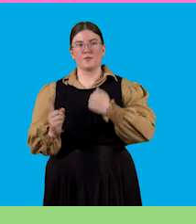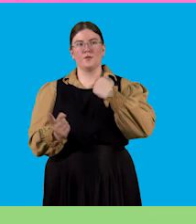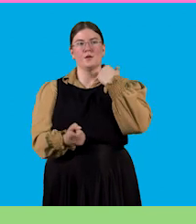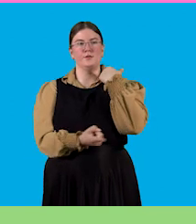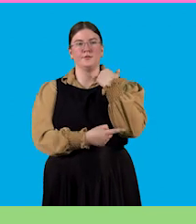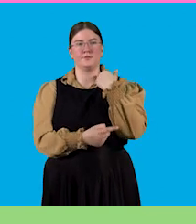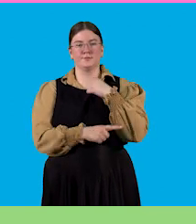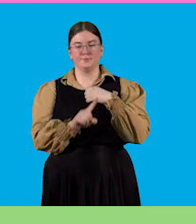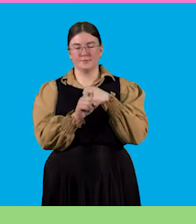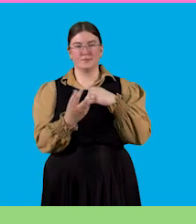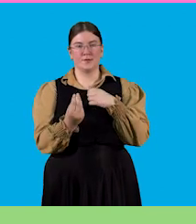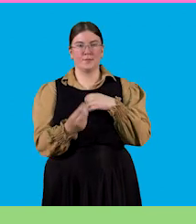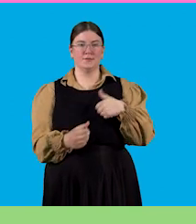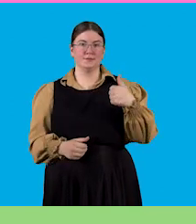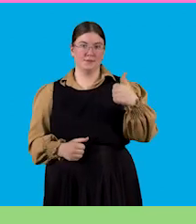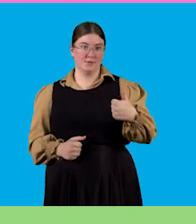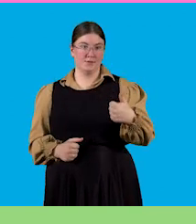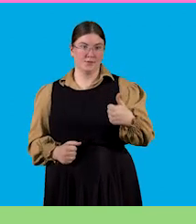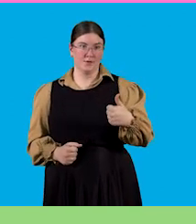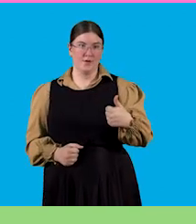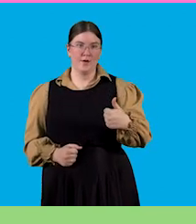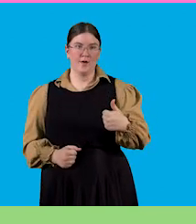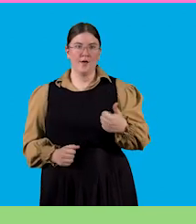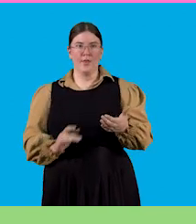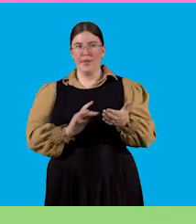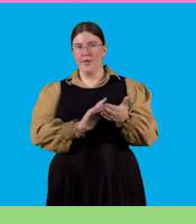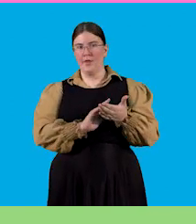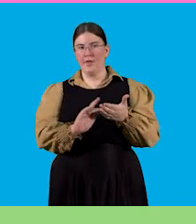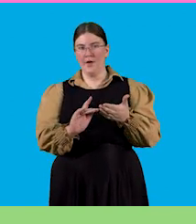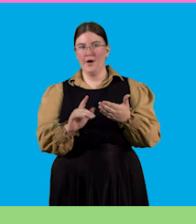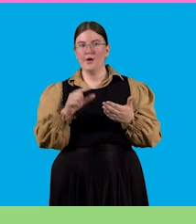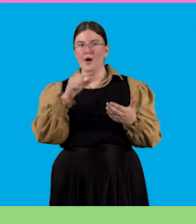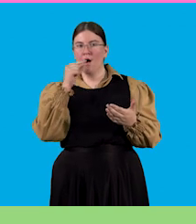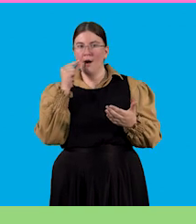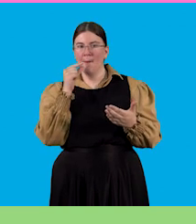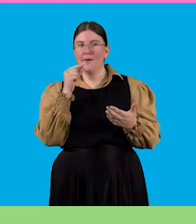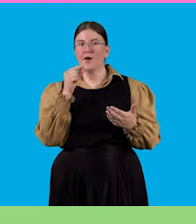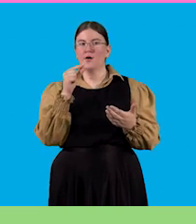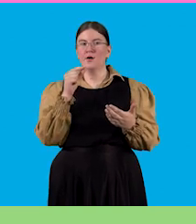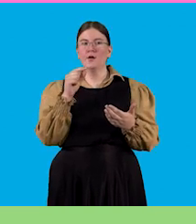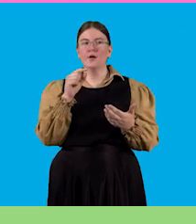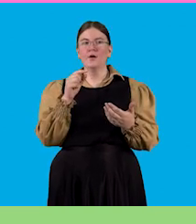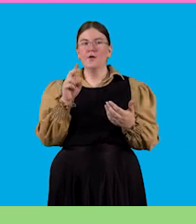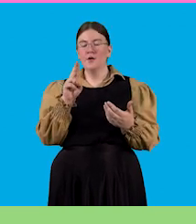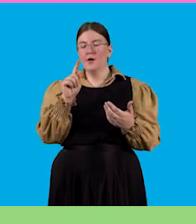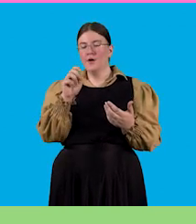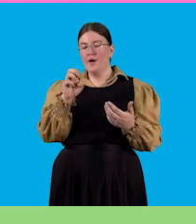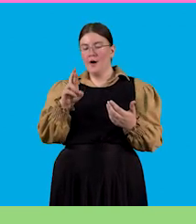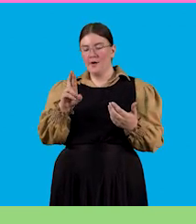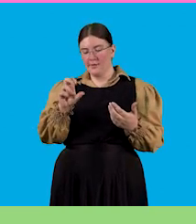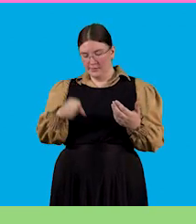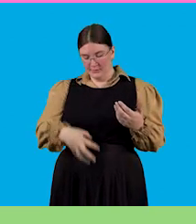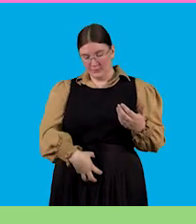Okay, moving on to the last question, number 6. The something is also called the neck of